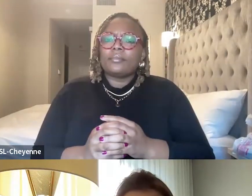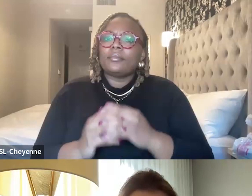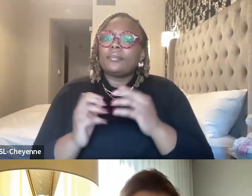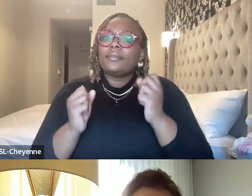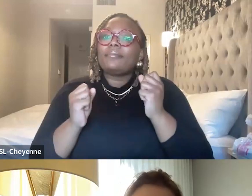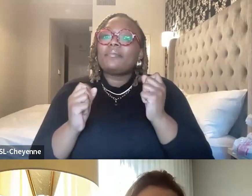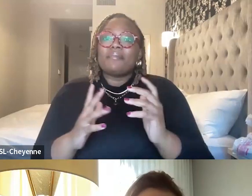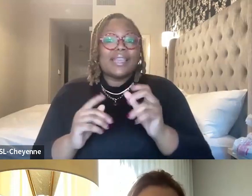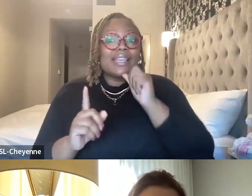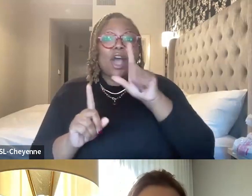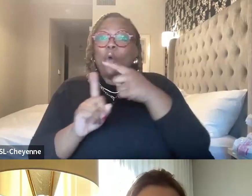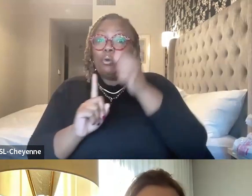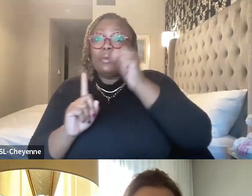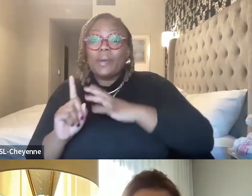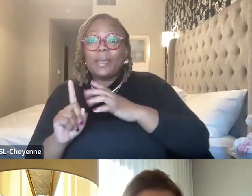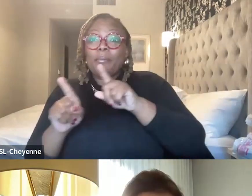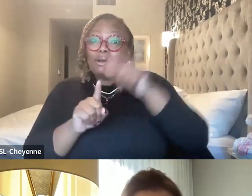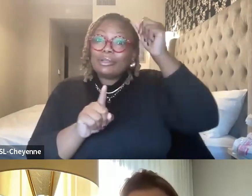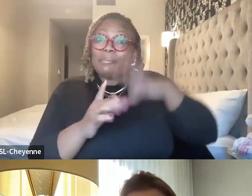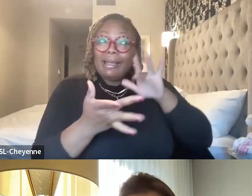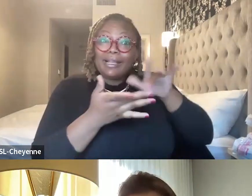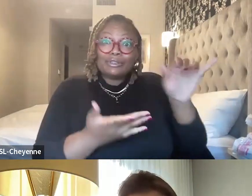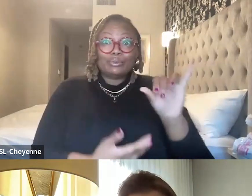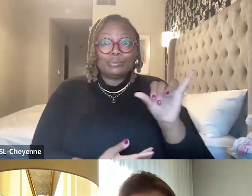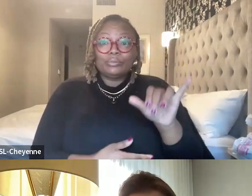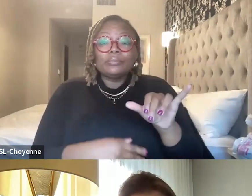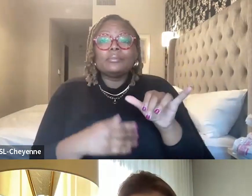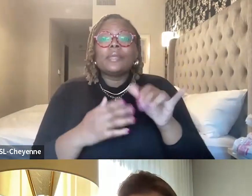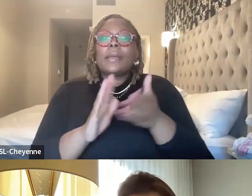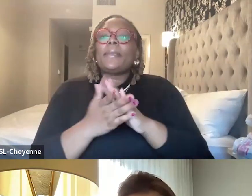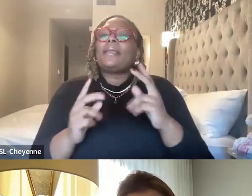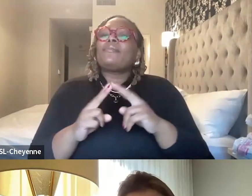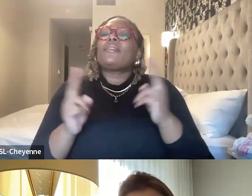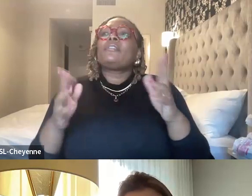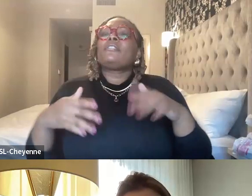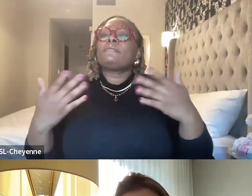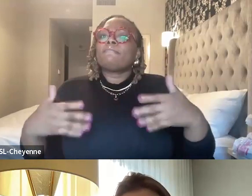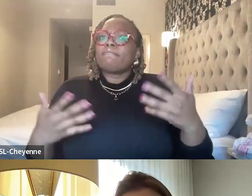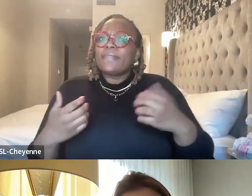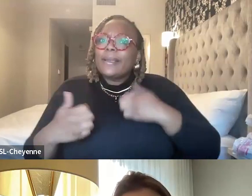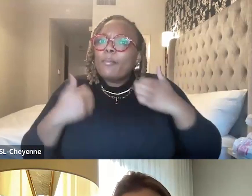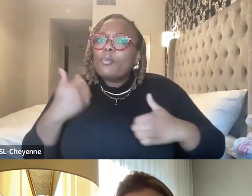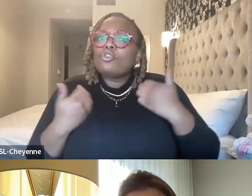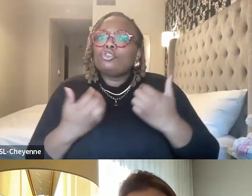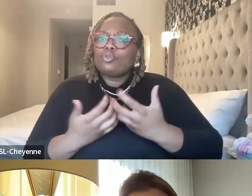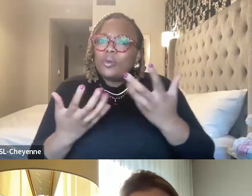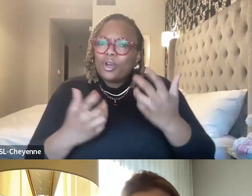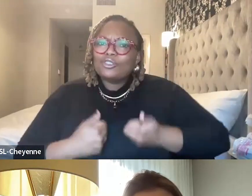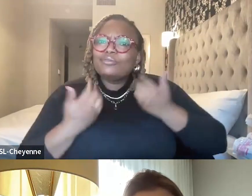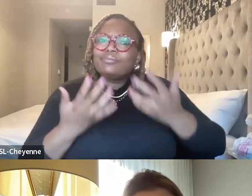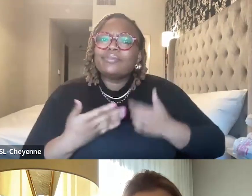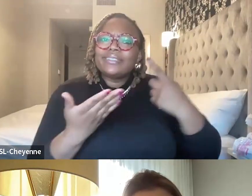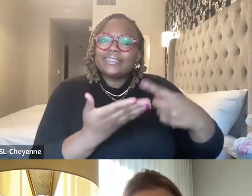many, not only women, also the men became very, yes. Well, and as And you're sorry,